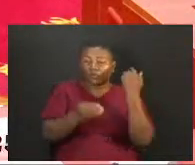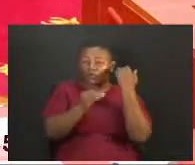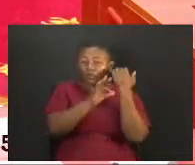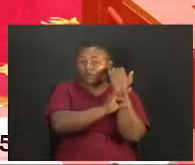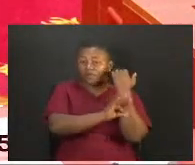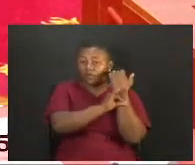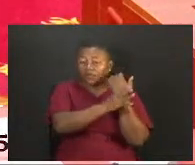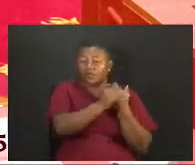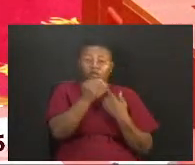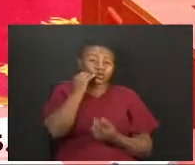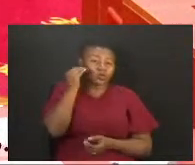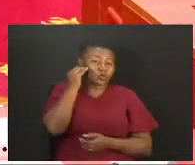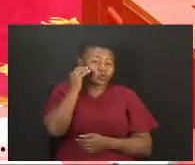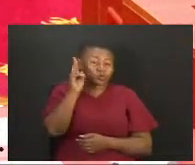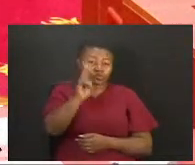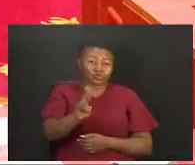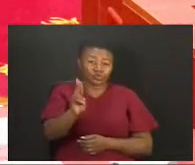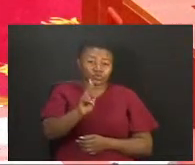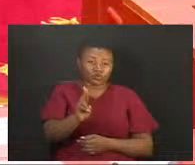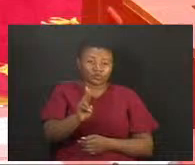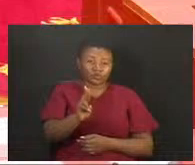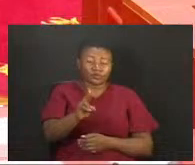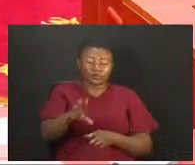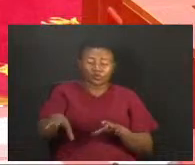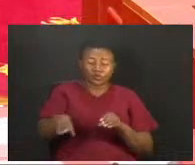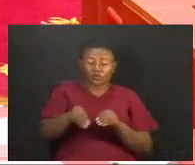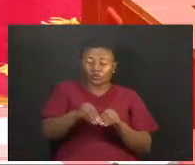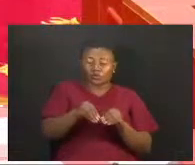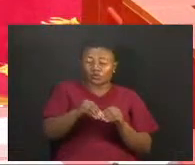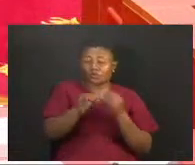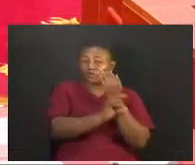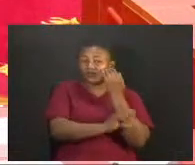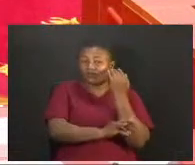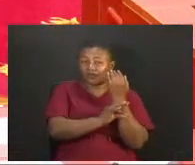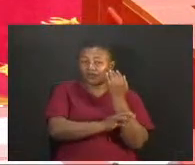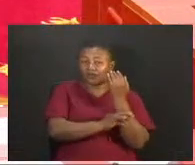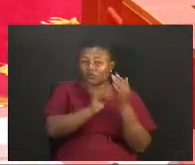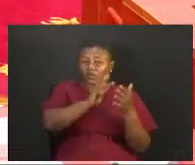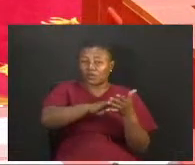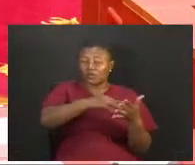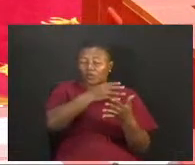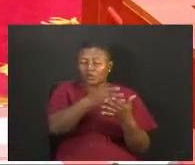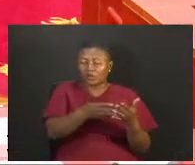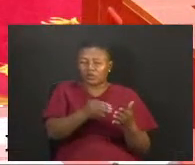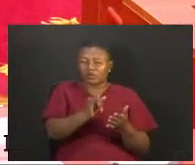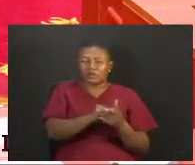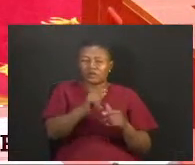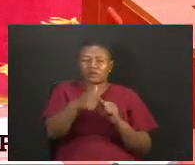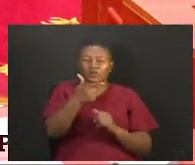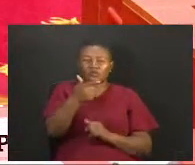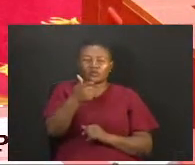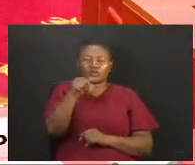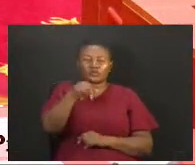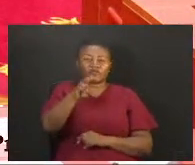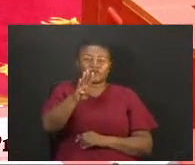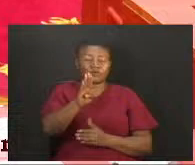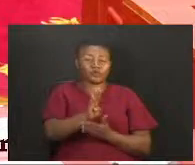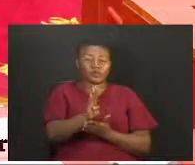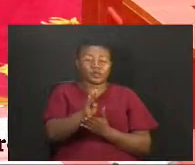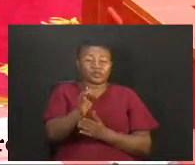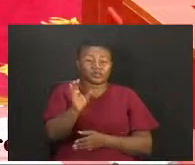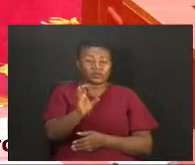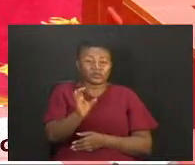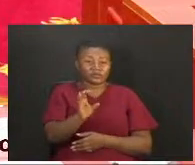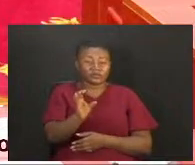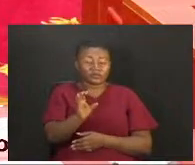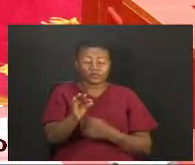sources. The total foreign net financing will amount to 21.4 billion Ghana cedis.